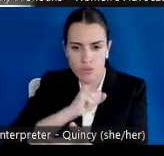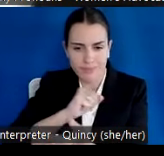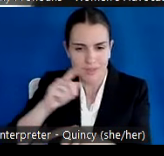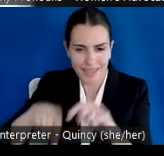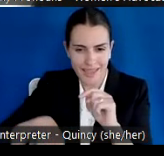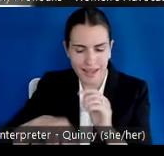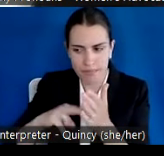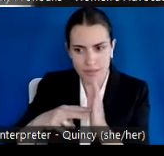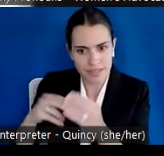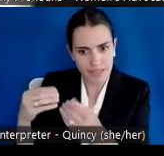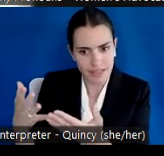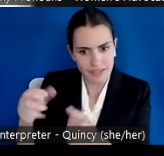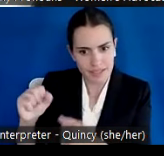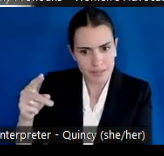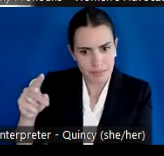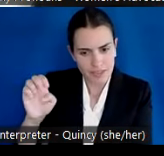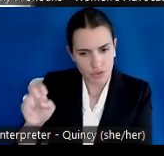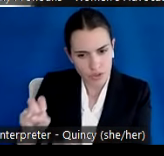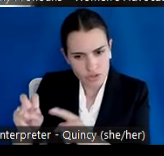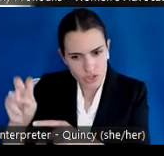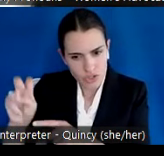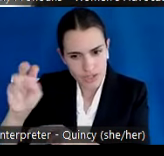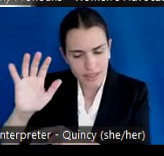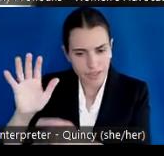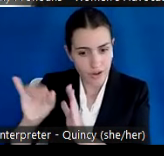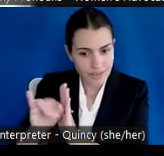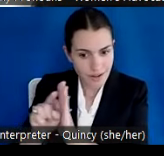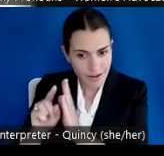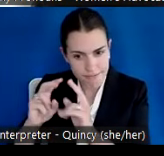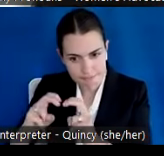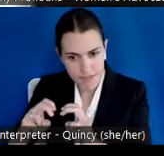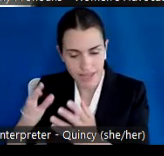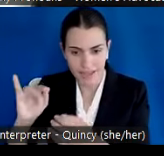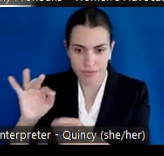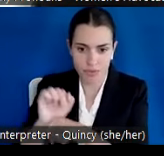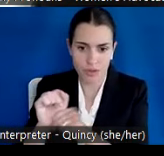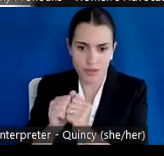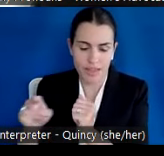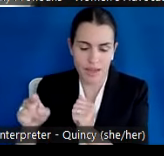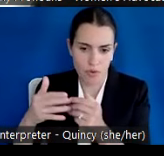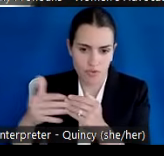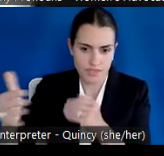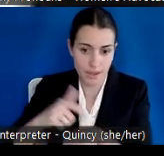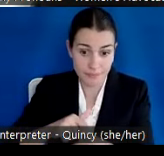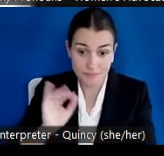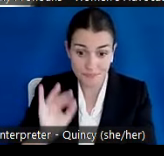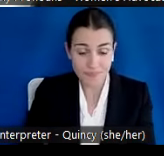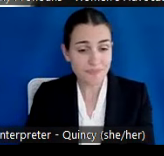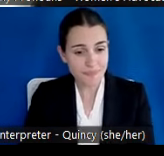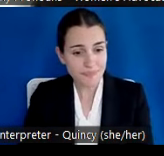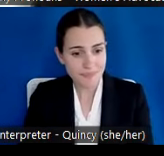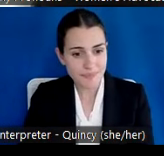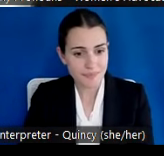and their growth within their identity is really important too, especially if you work with them over extended periods of time.